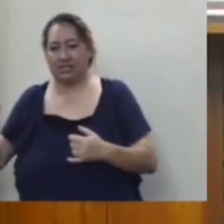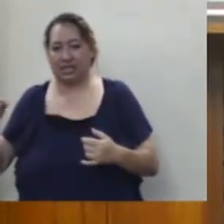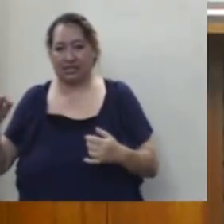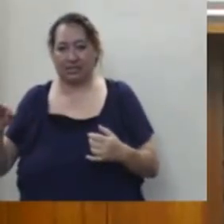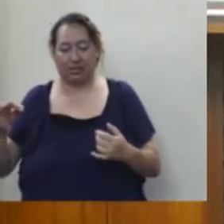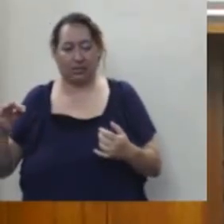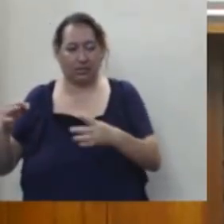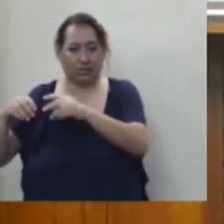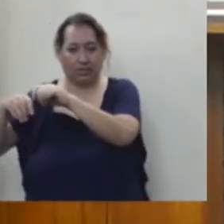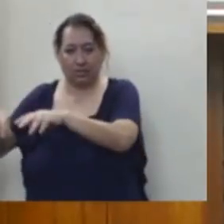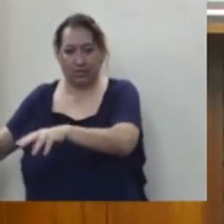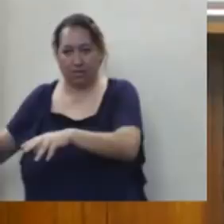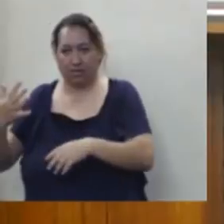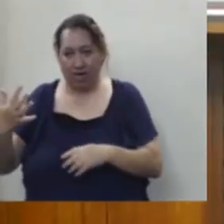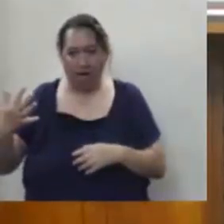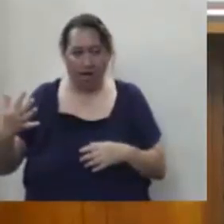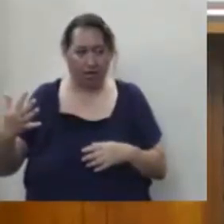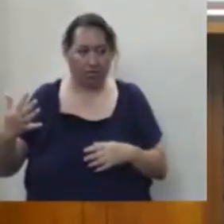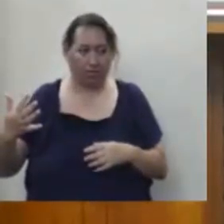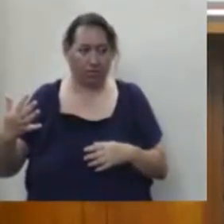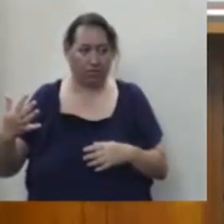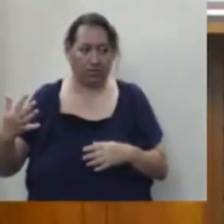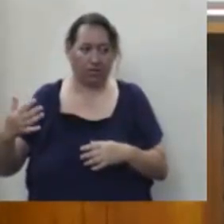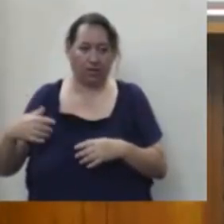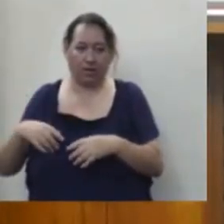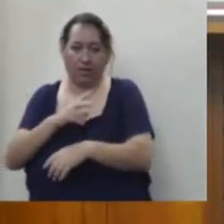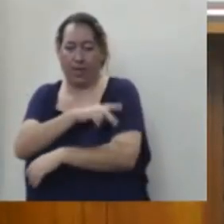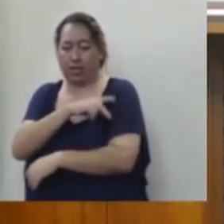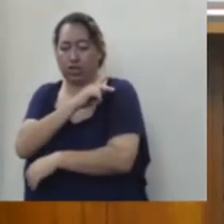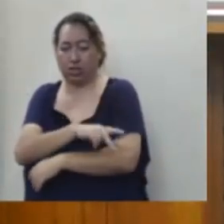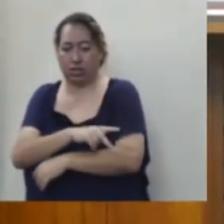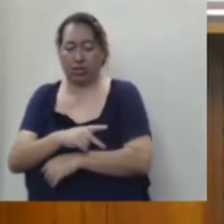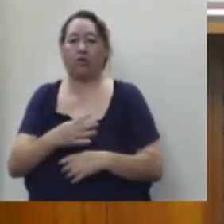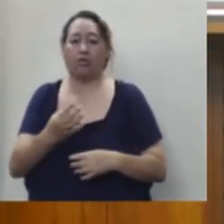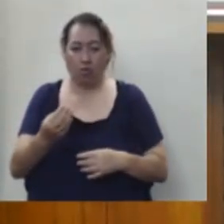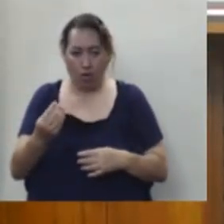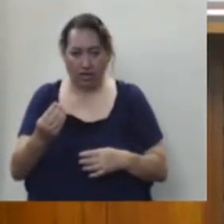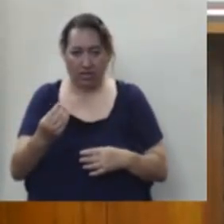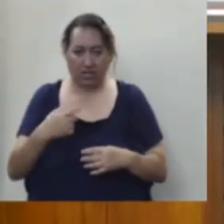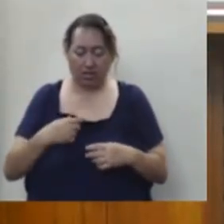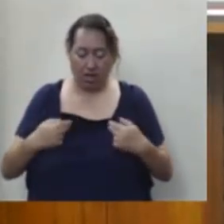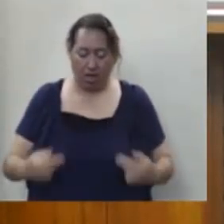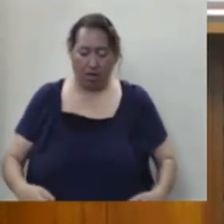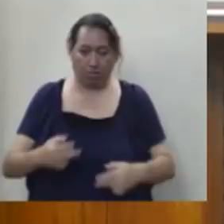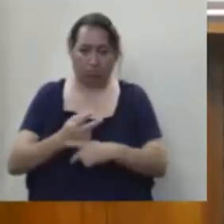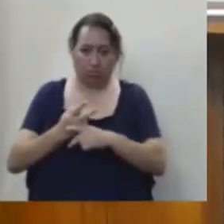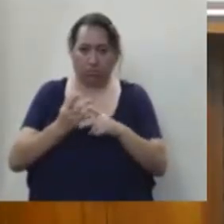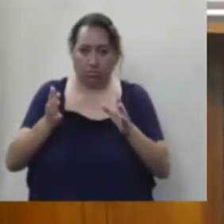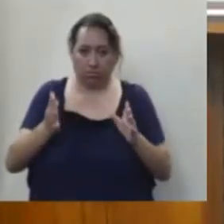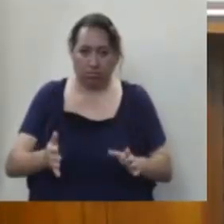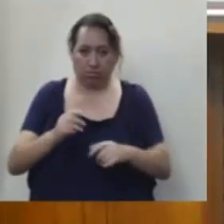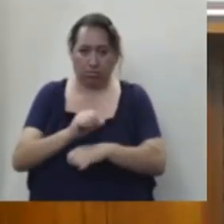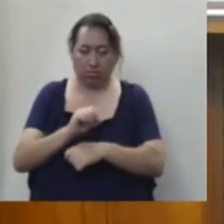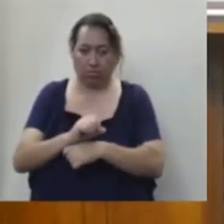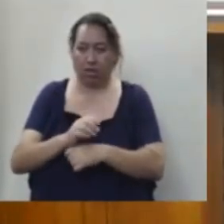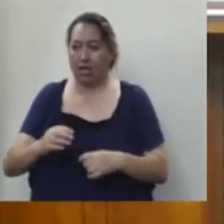down into 5 contacts as a patient, 14 as a healthcare worker, and then 50 have no